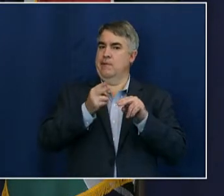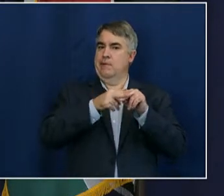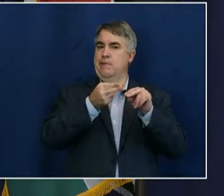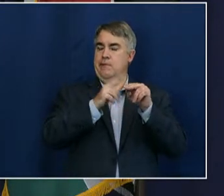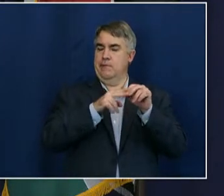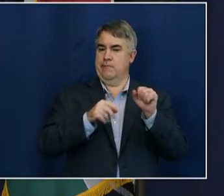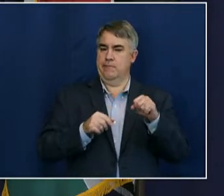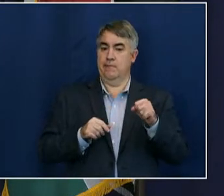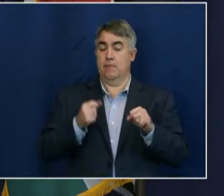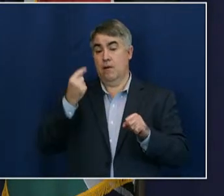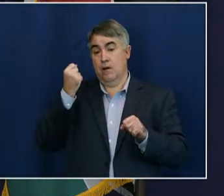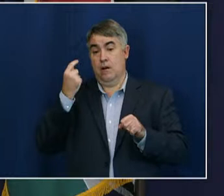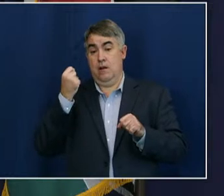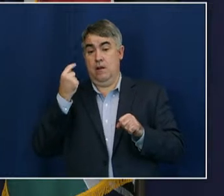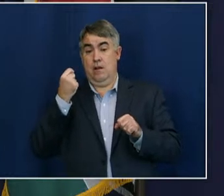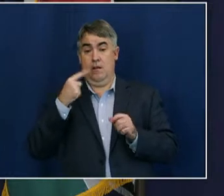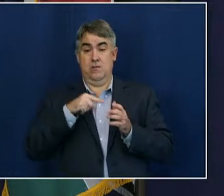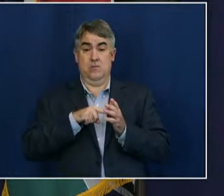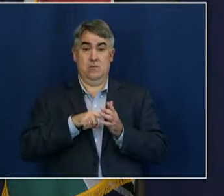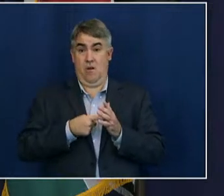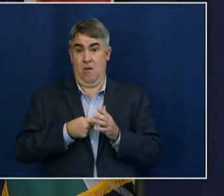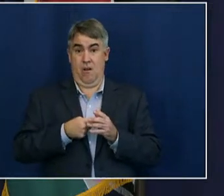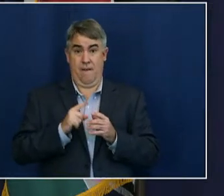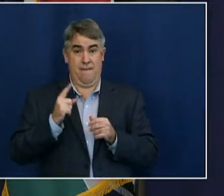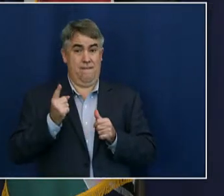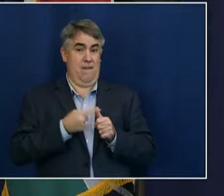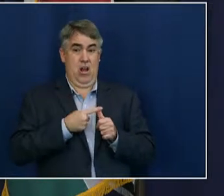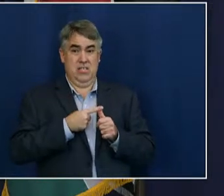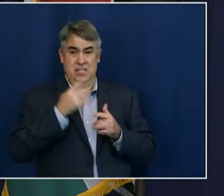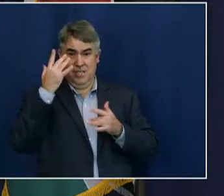entire pandemic, we have had about